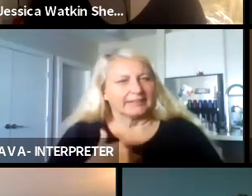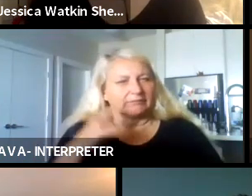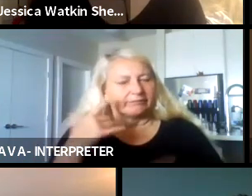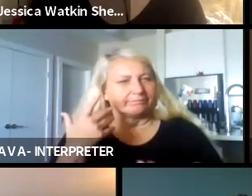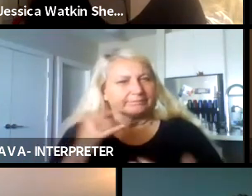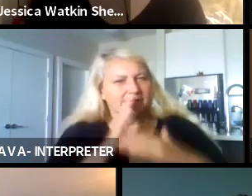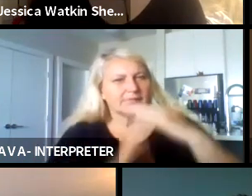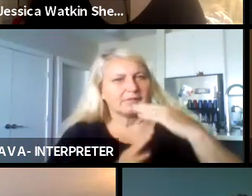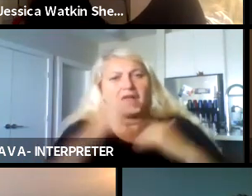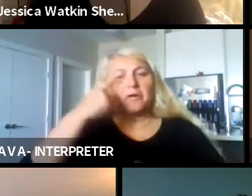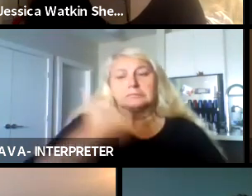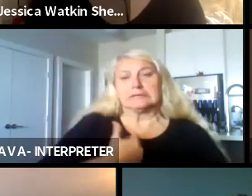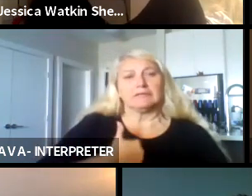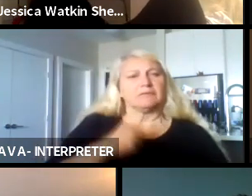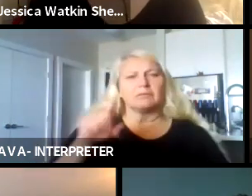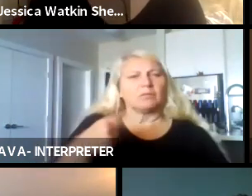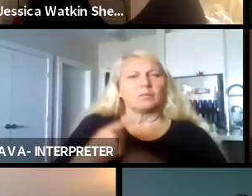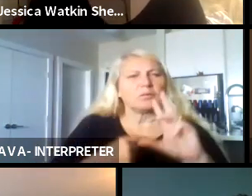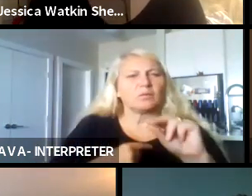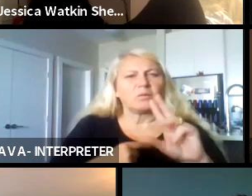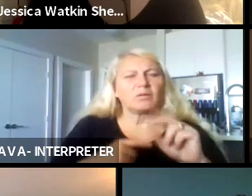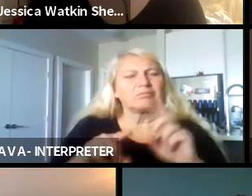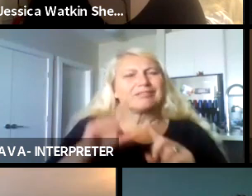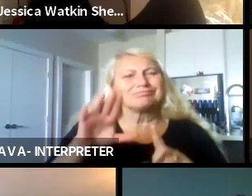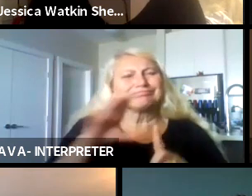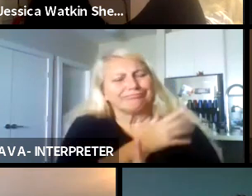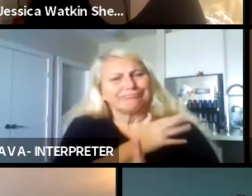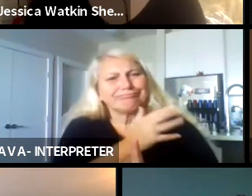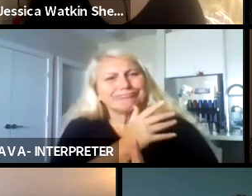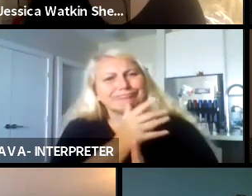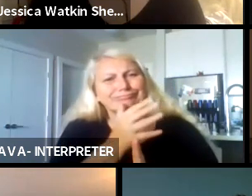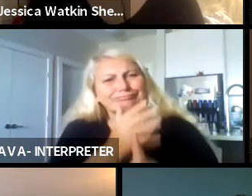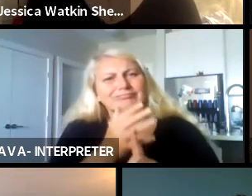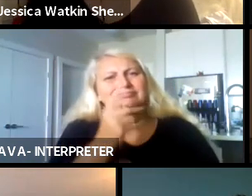in particular, but just because in the last year, I have seen a lot of